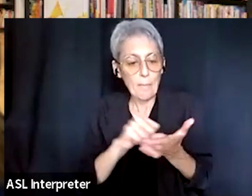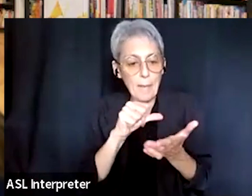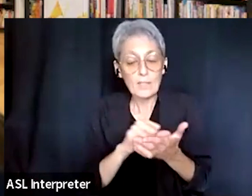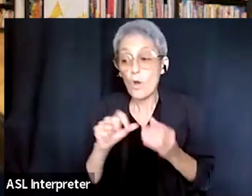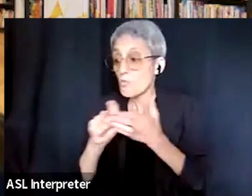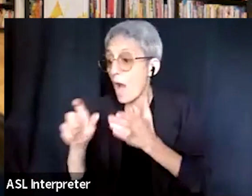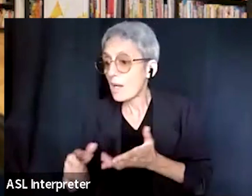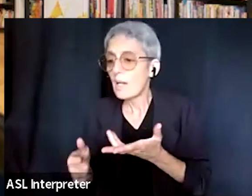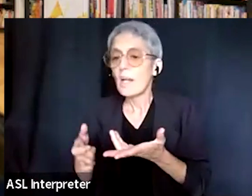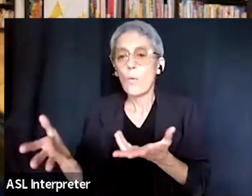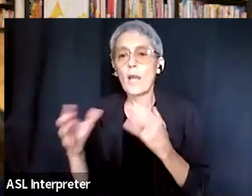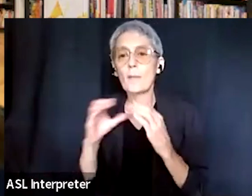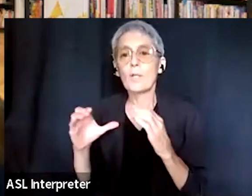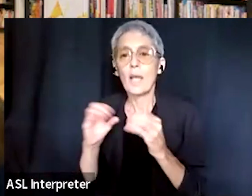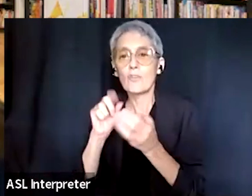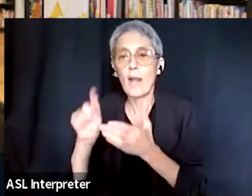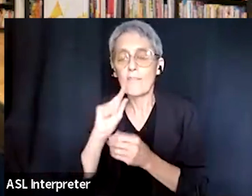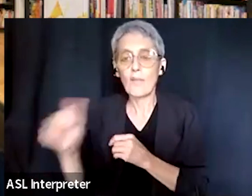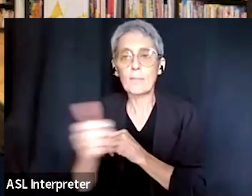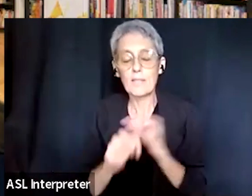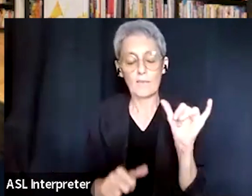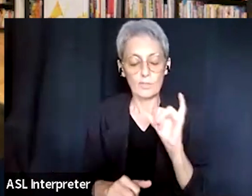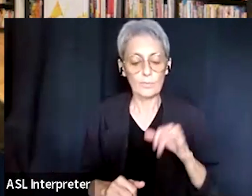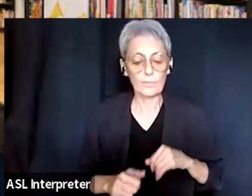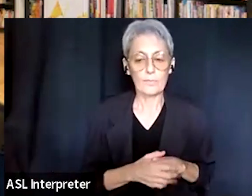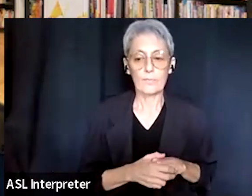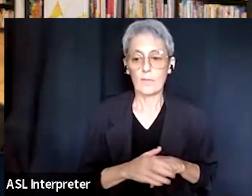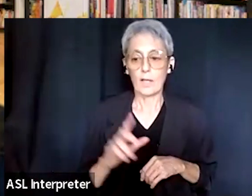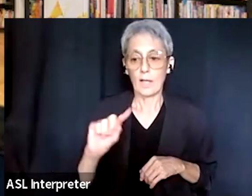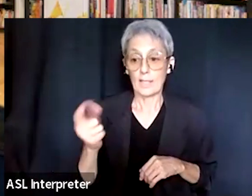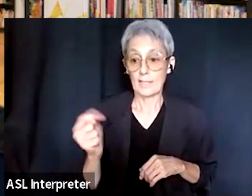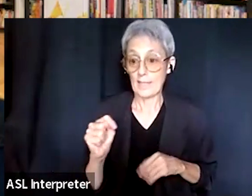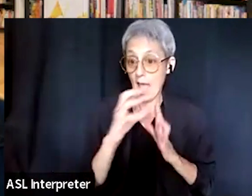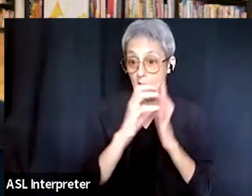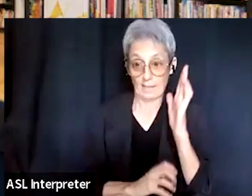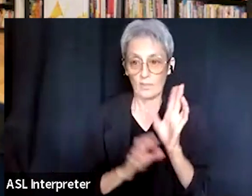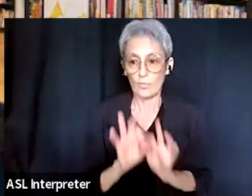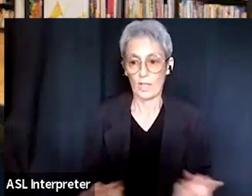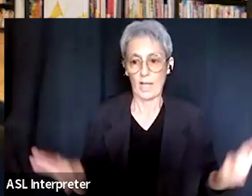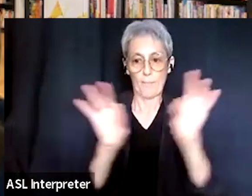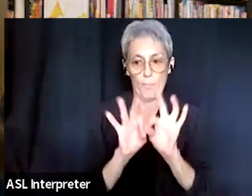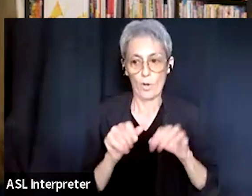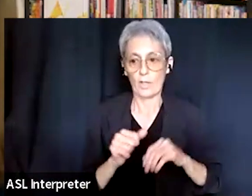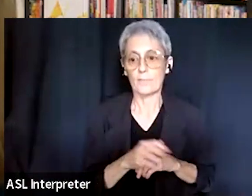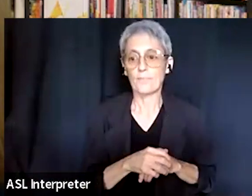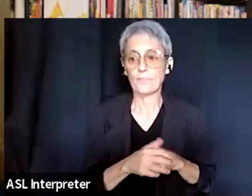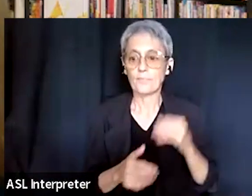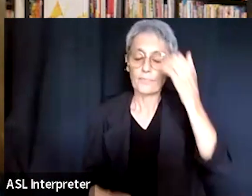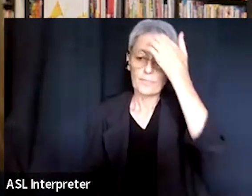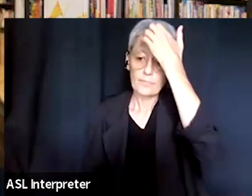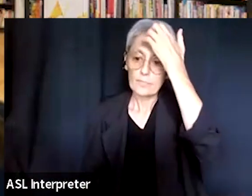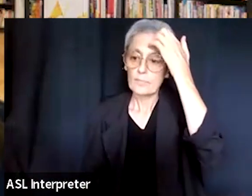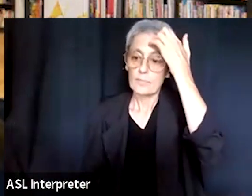in writing for themselves as well. And those texts are really important as part of that. Again, thinking